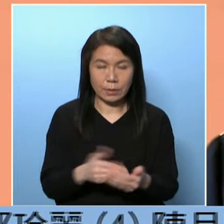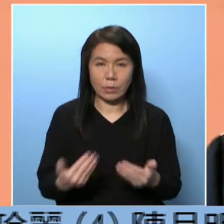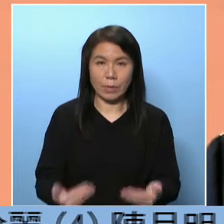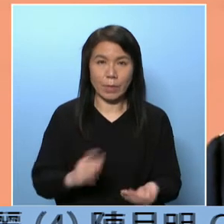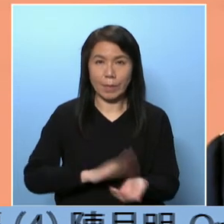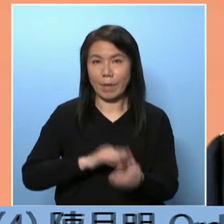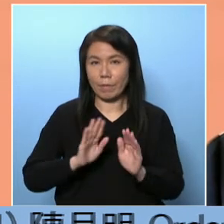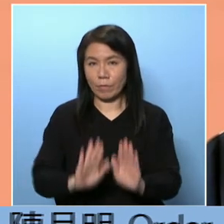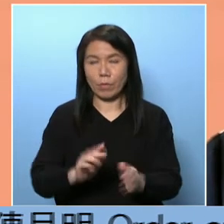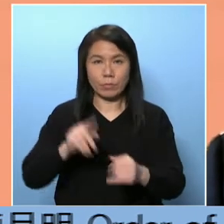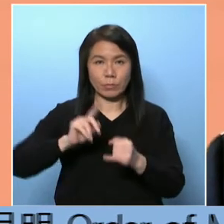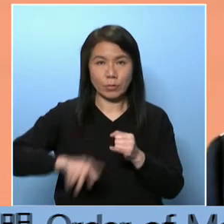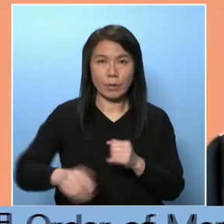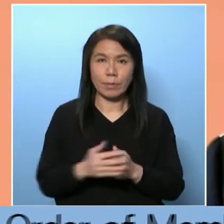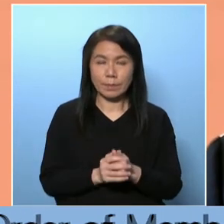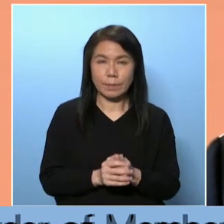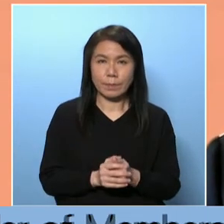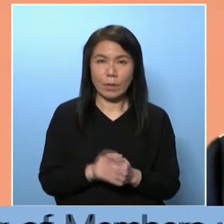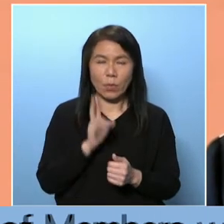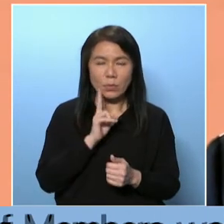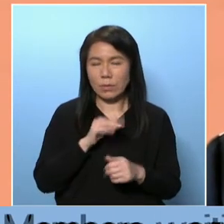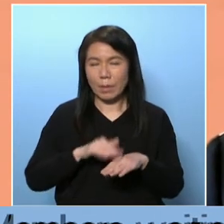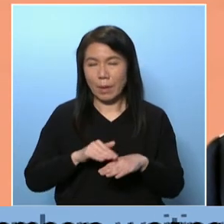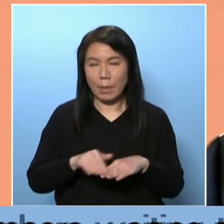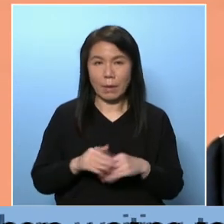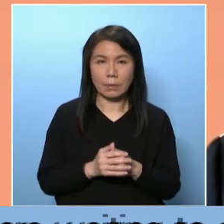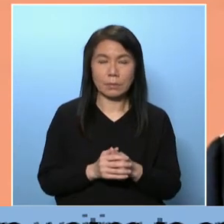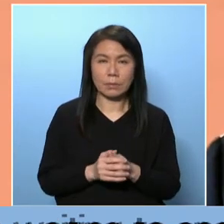the pandemic. And yes,